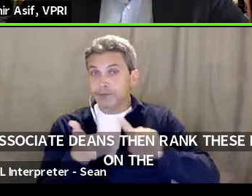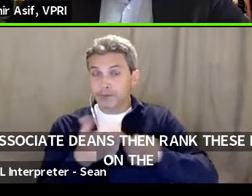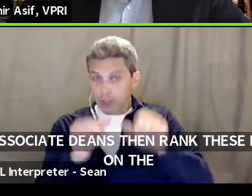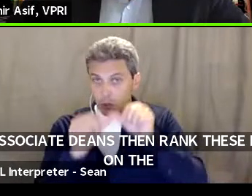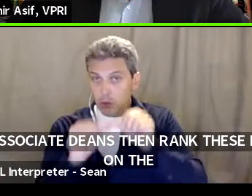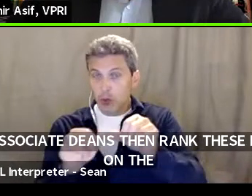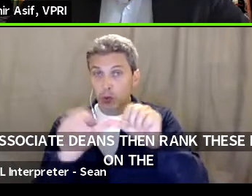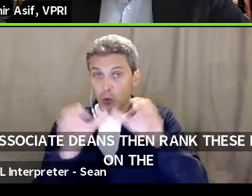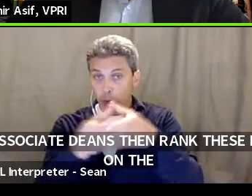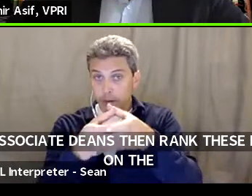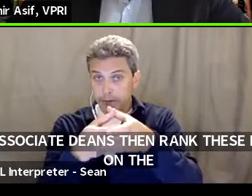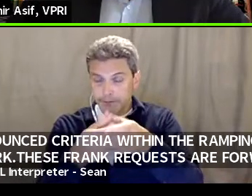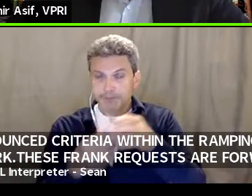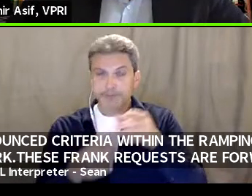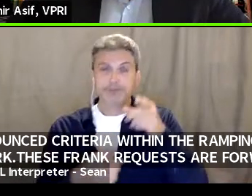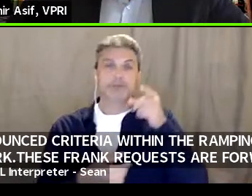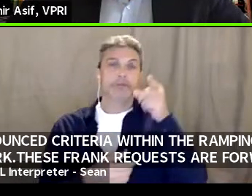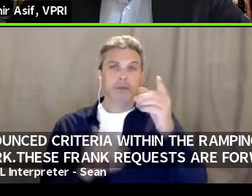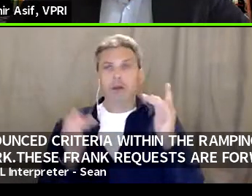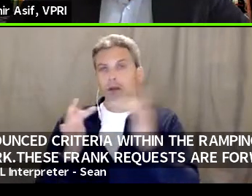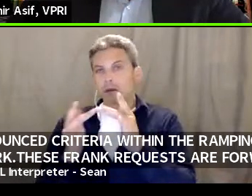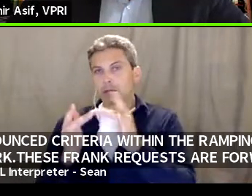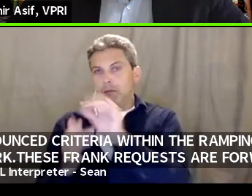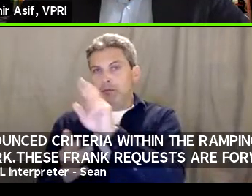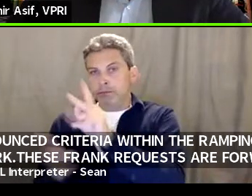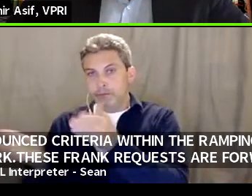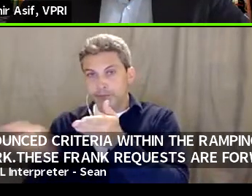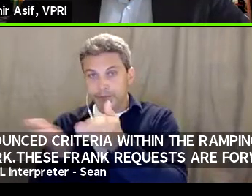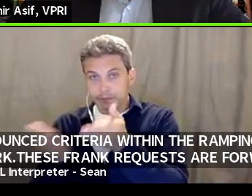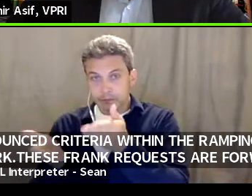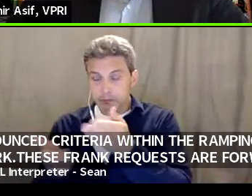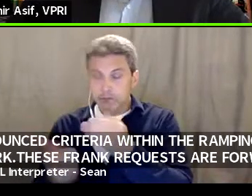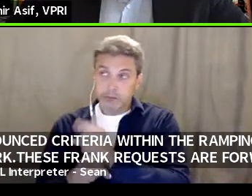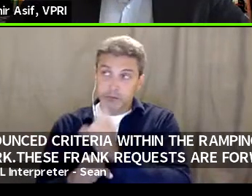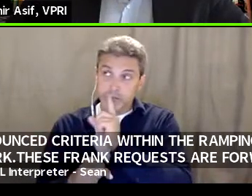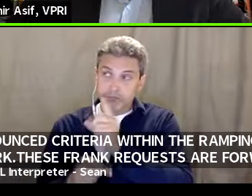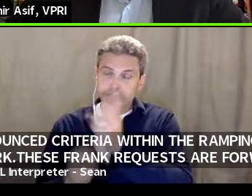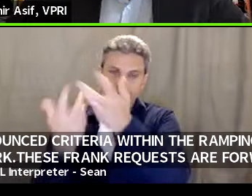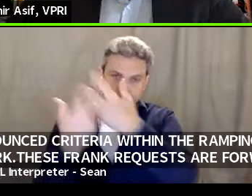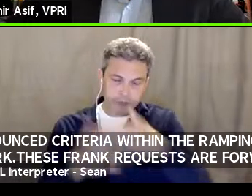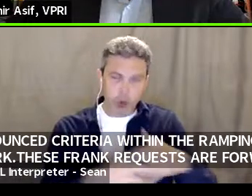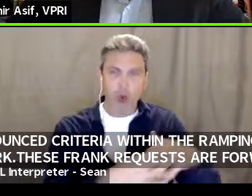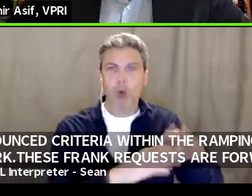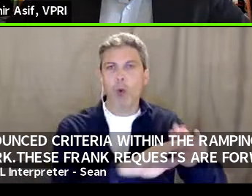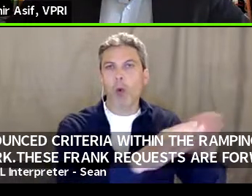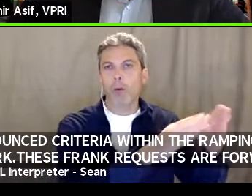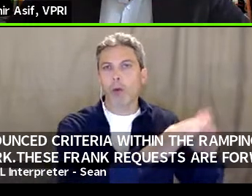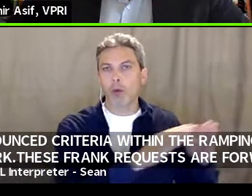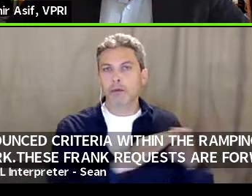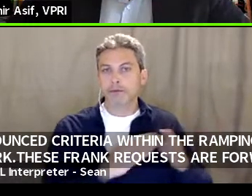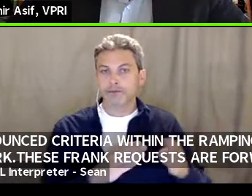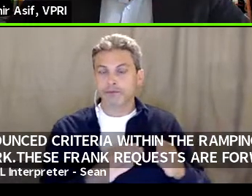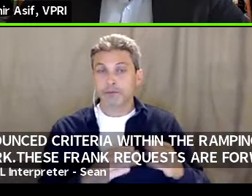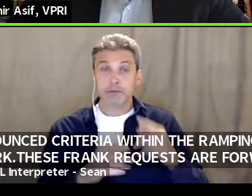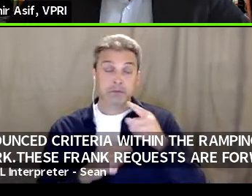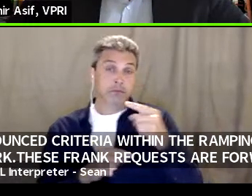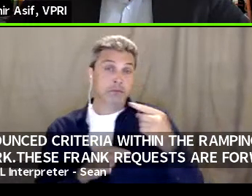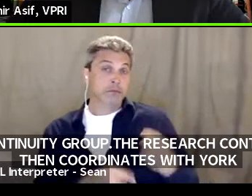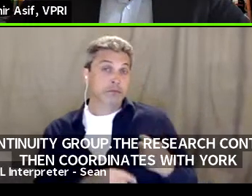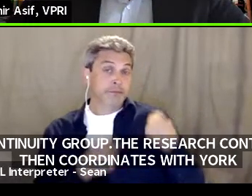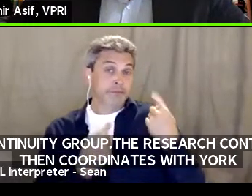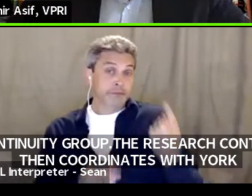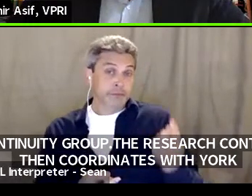then coordinates with York Services to open these facilities. So far, the Research Continuity Group has